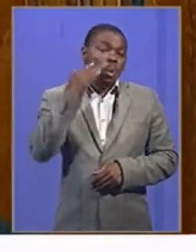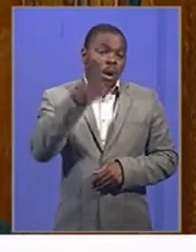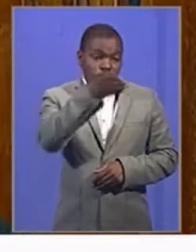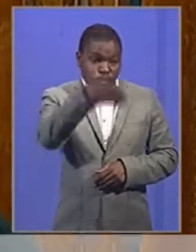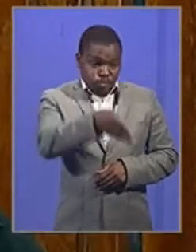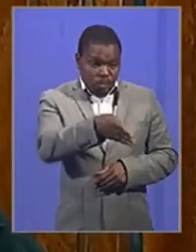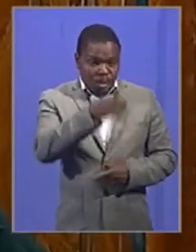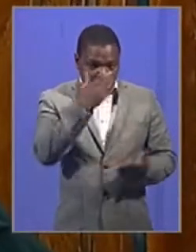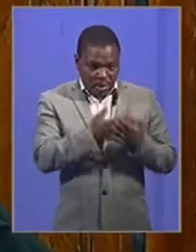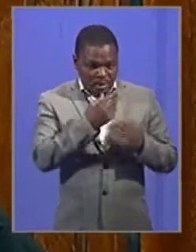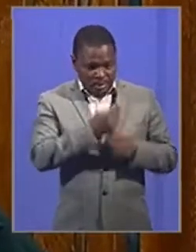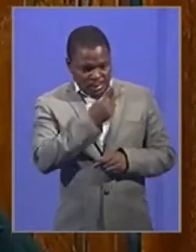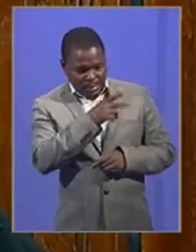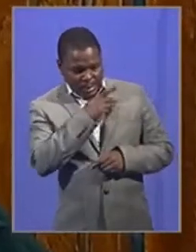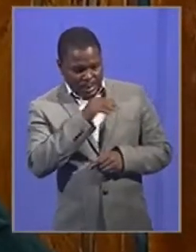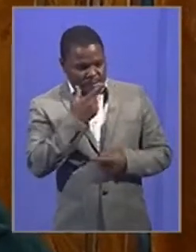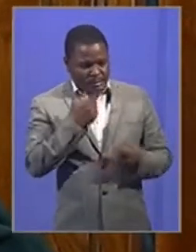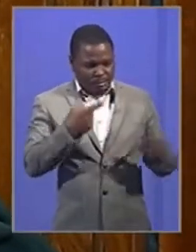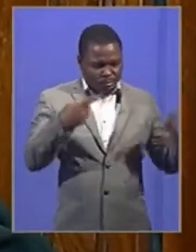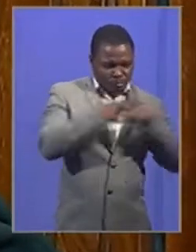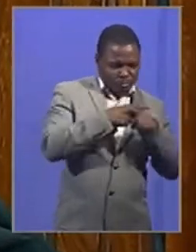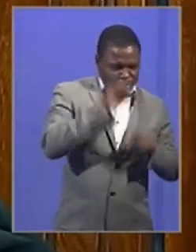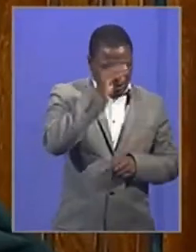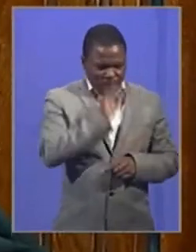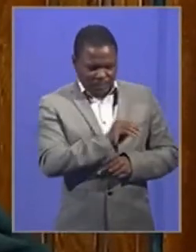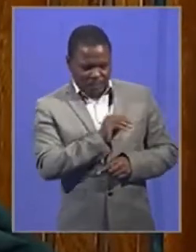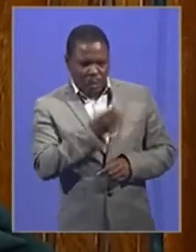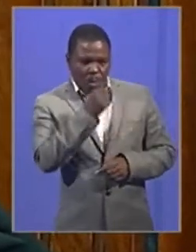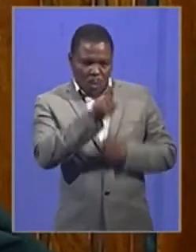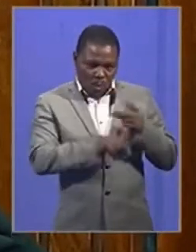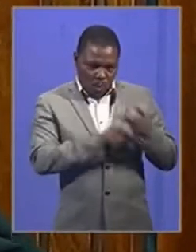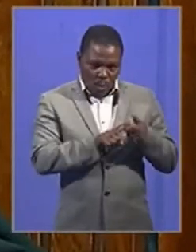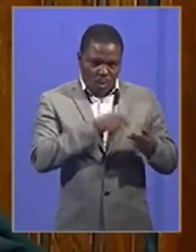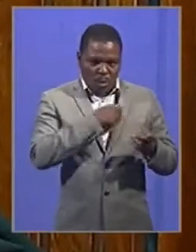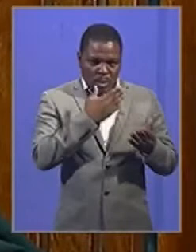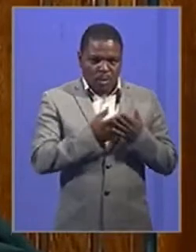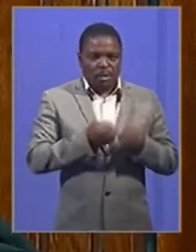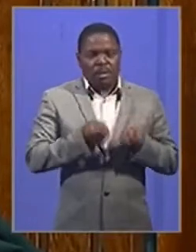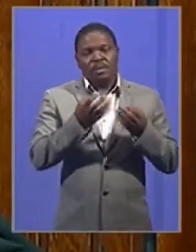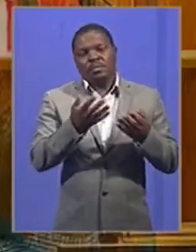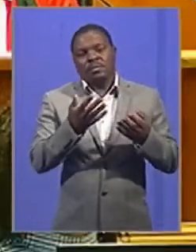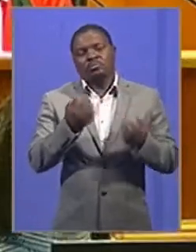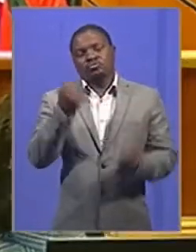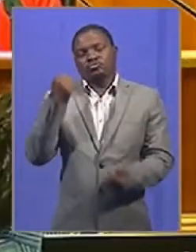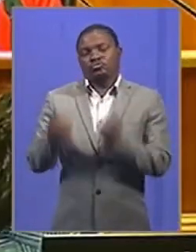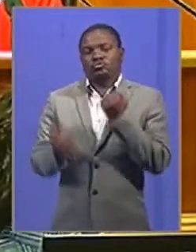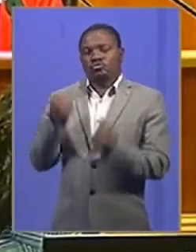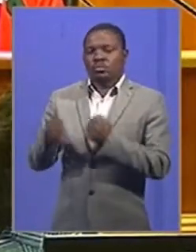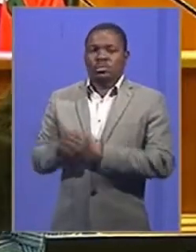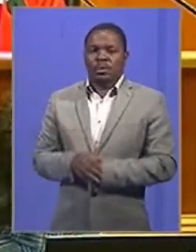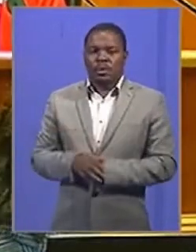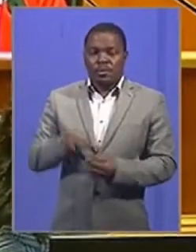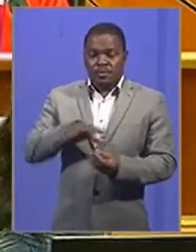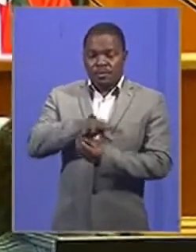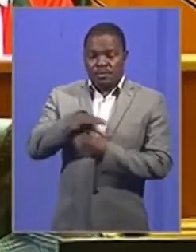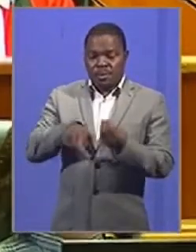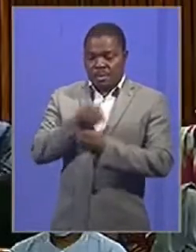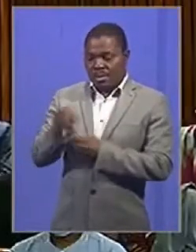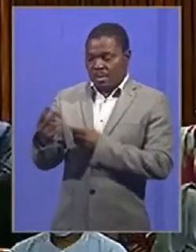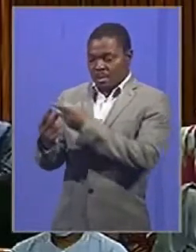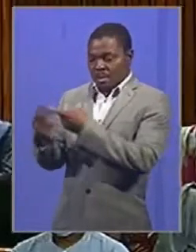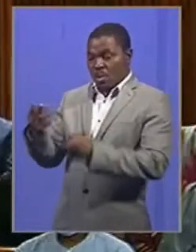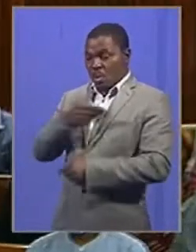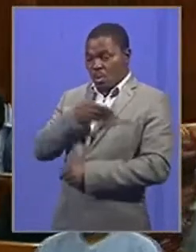is a conflict of interest or not. And we will take the matter to April for trial. Ba malapa ba batswasetlhabelo ba re ba